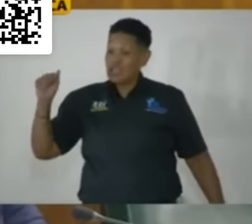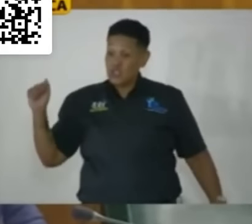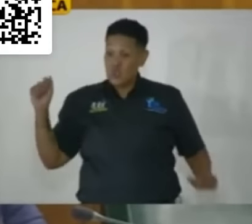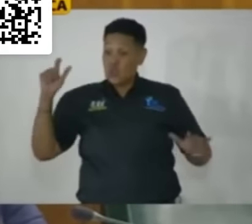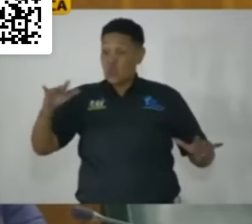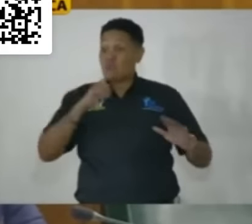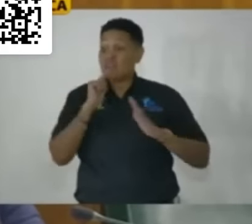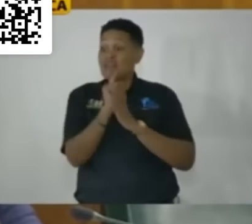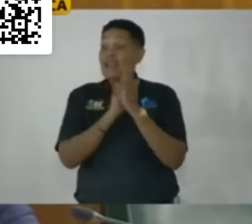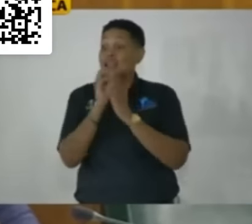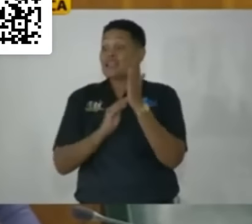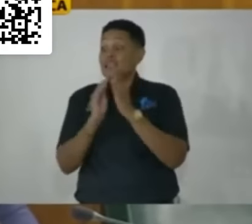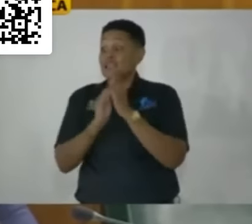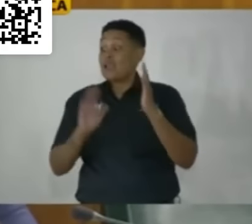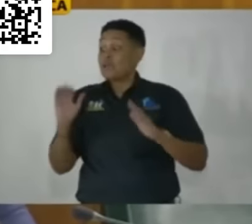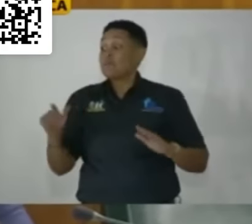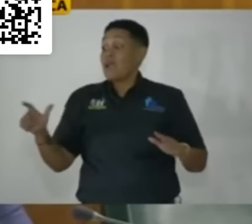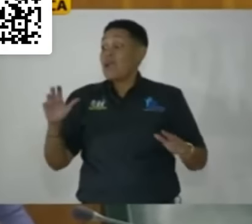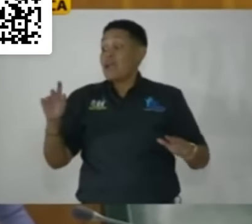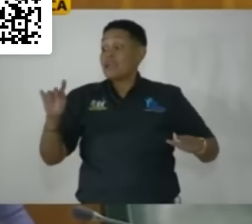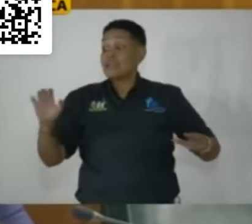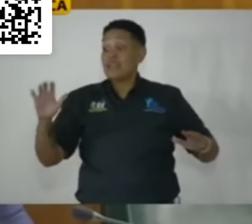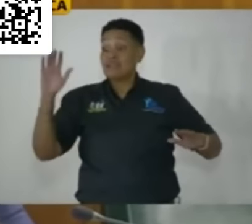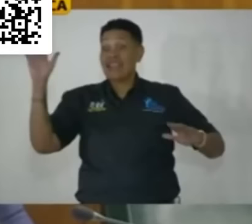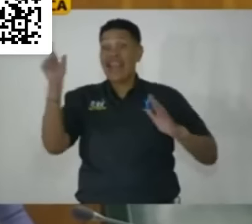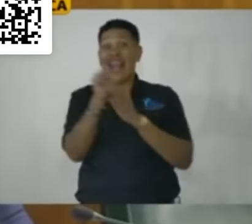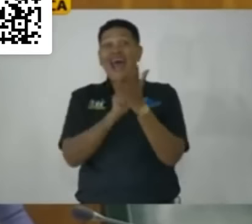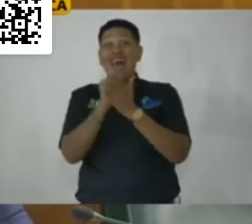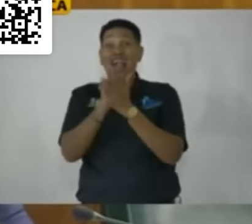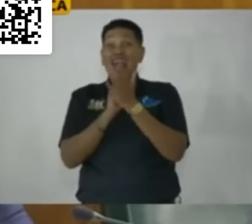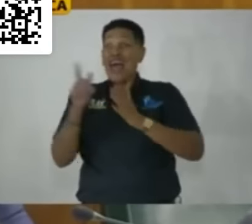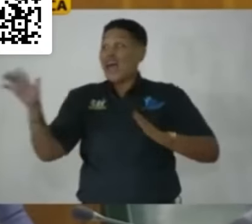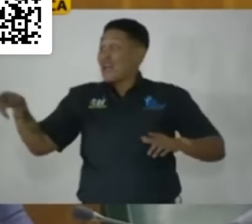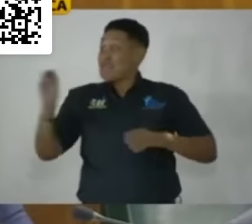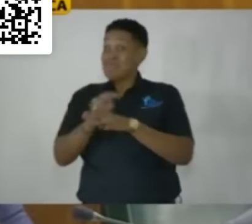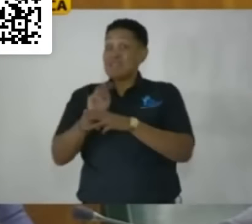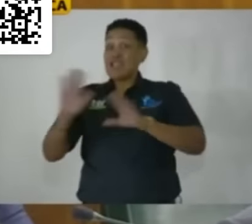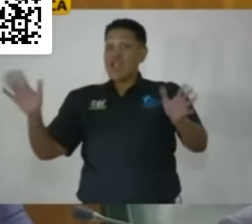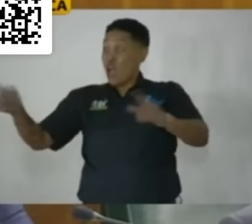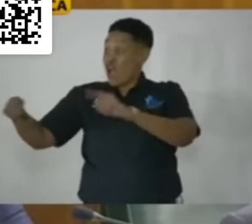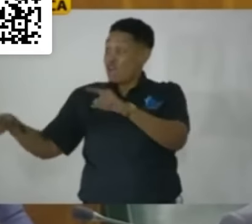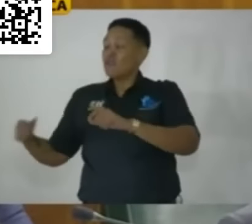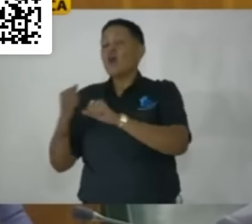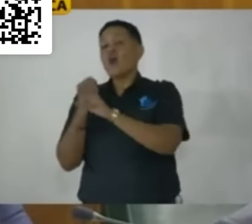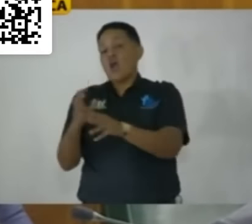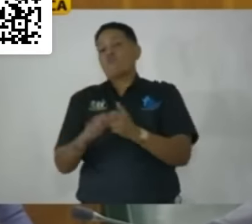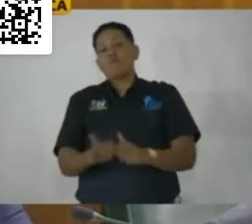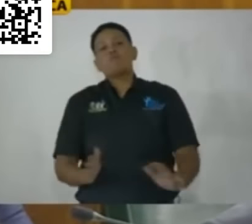the legislature by the executive is what is at the root of this problem.